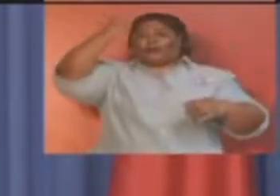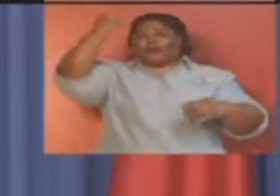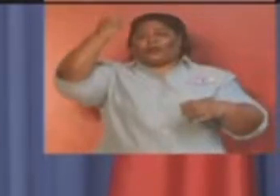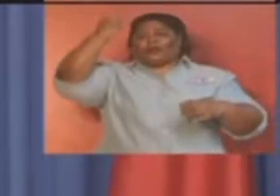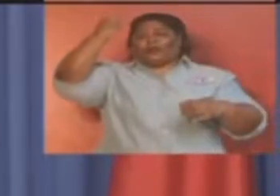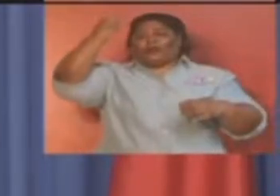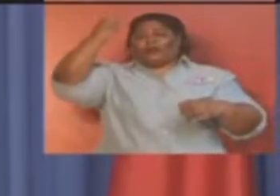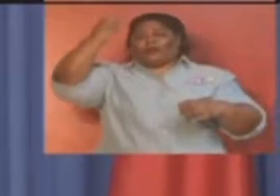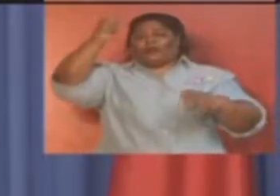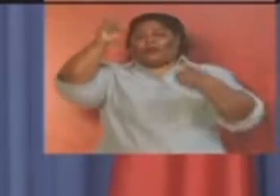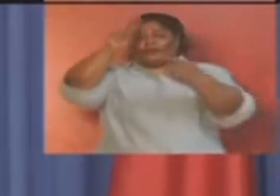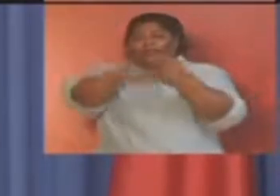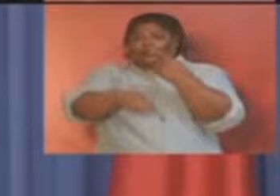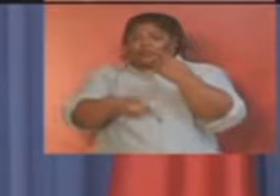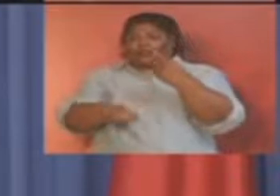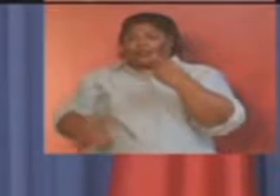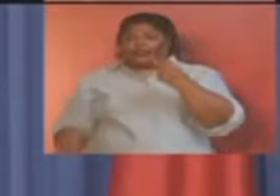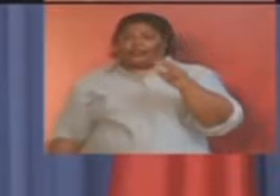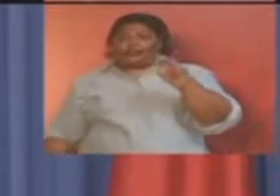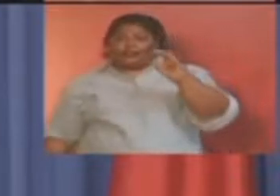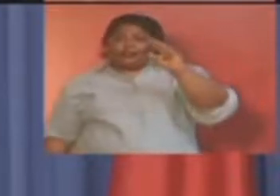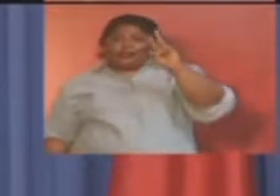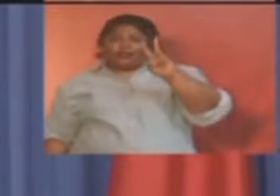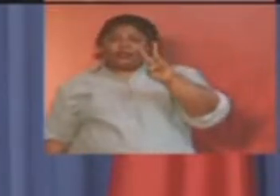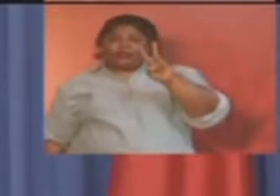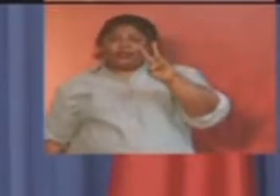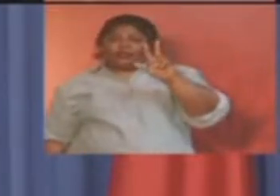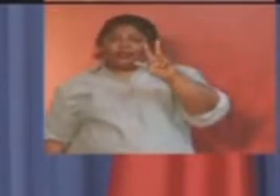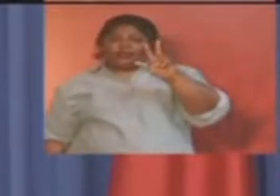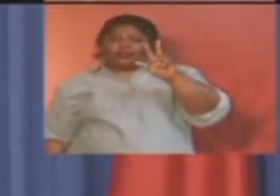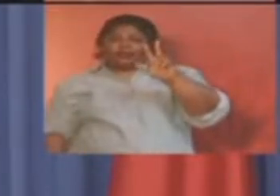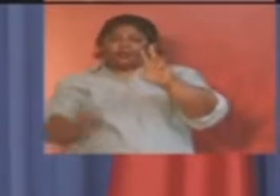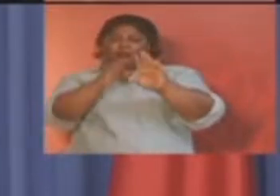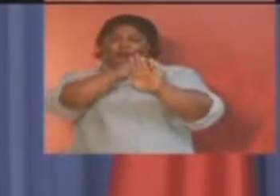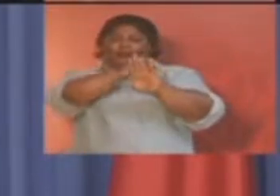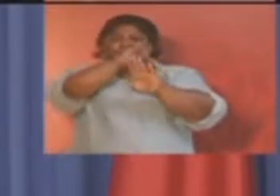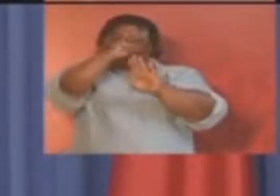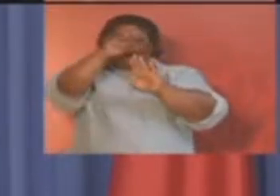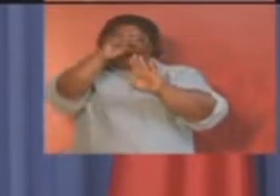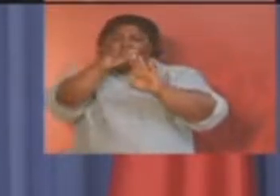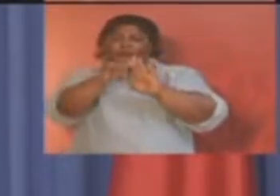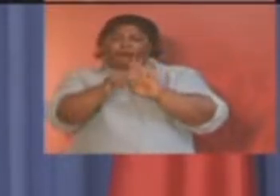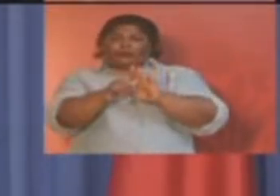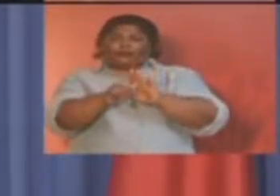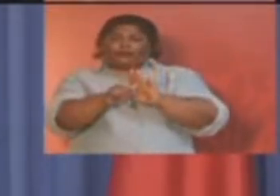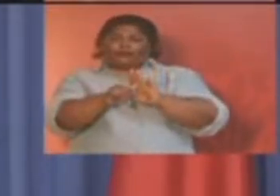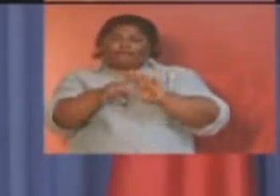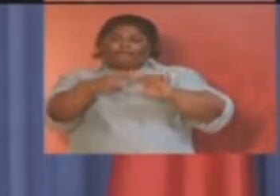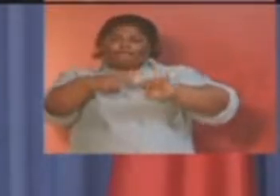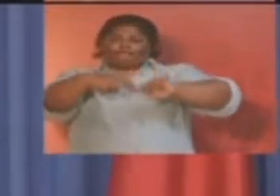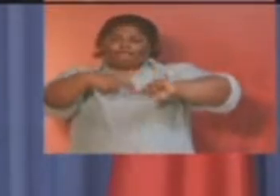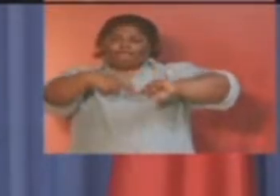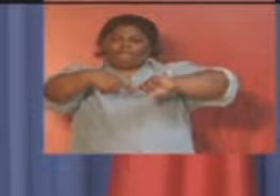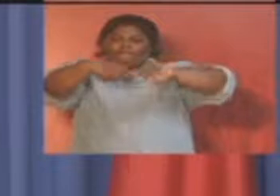All construction. This is a large movement of people, and we're asking everyone just put pause until the 23rd of May.